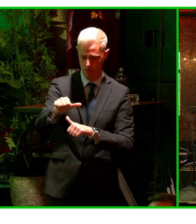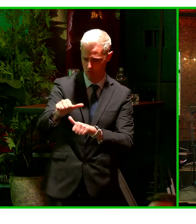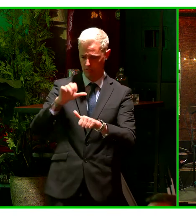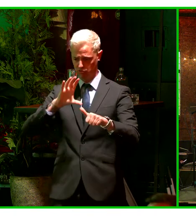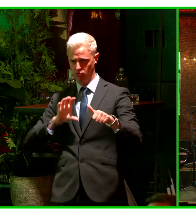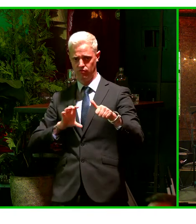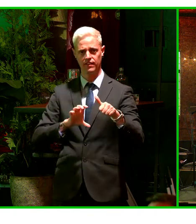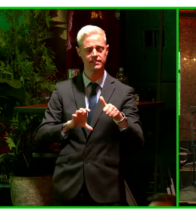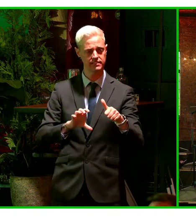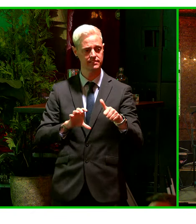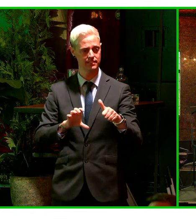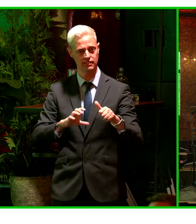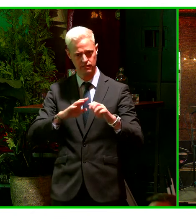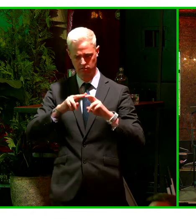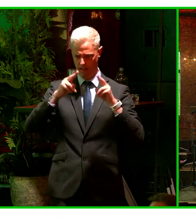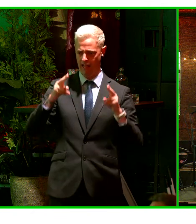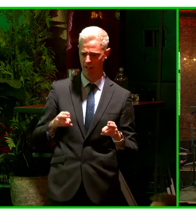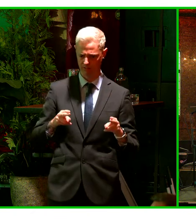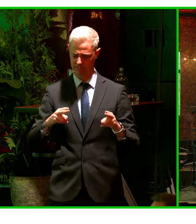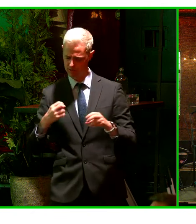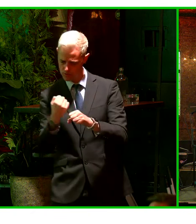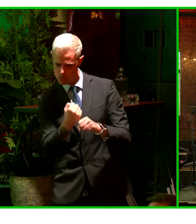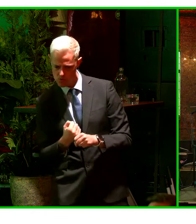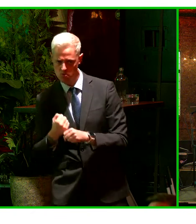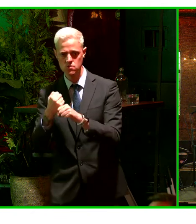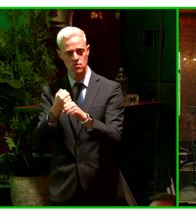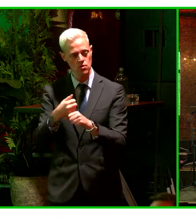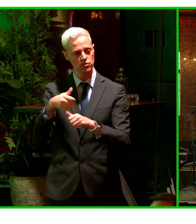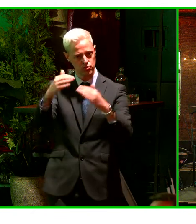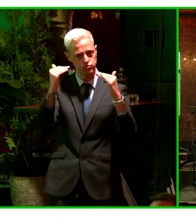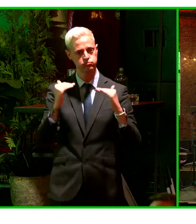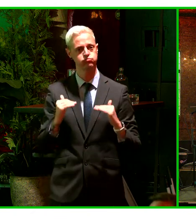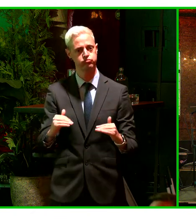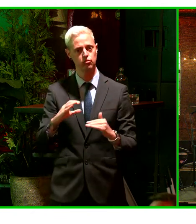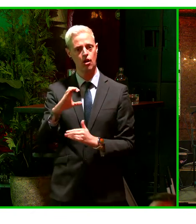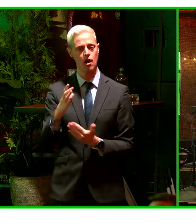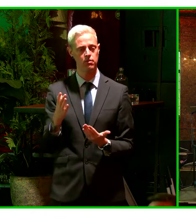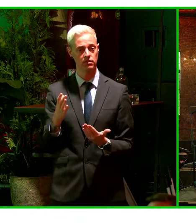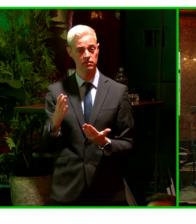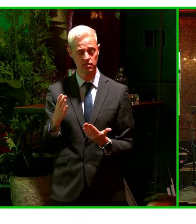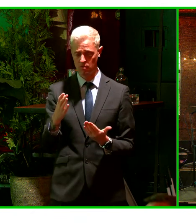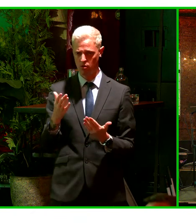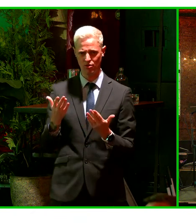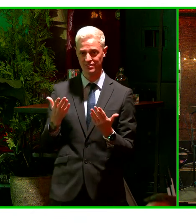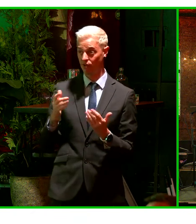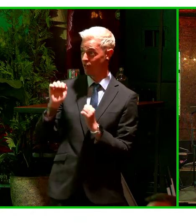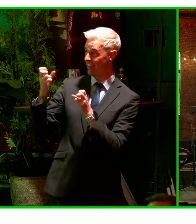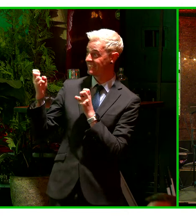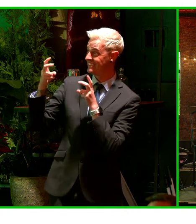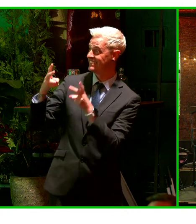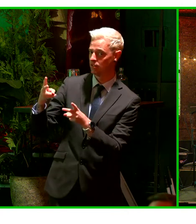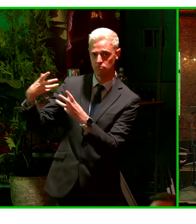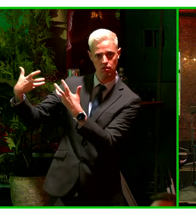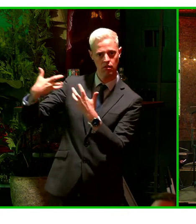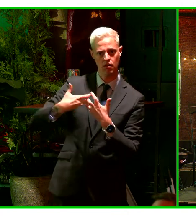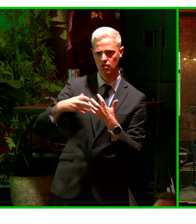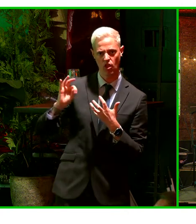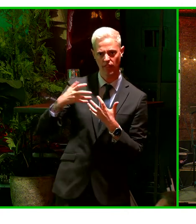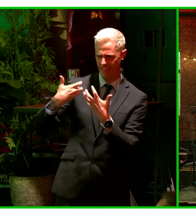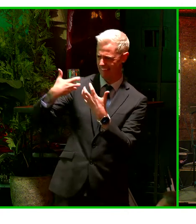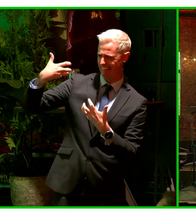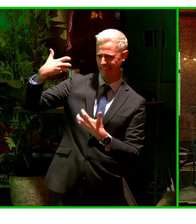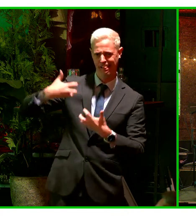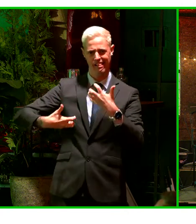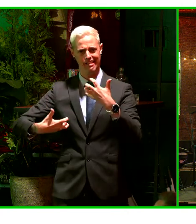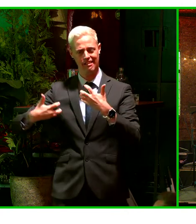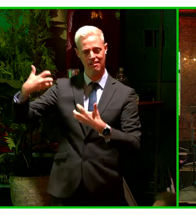bring housing providers with skills providers, but we're almost working around the system rather than, if you like, the system sort of going with the grain of what